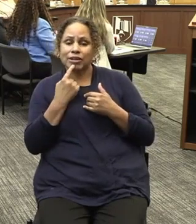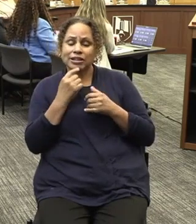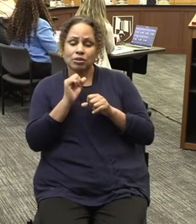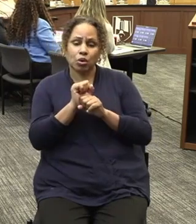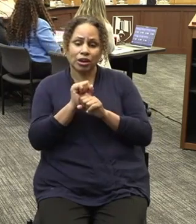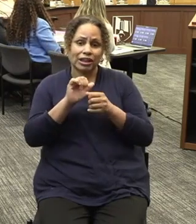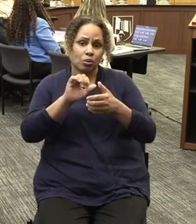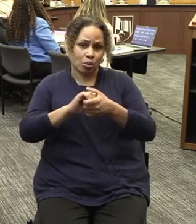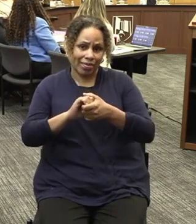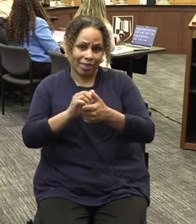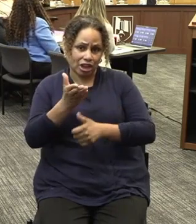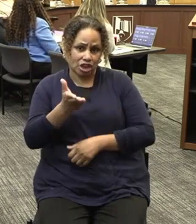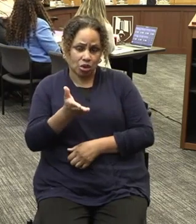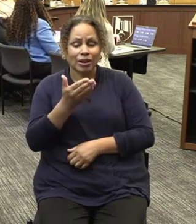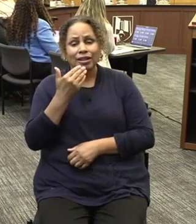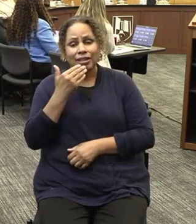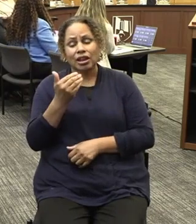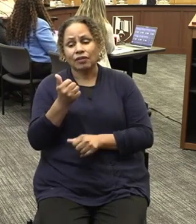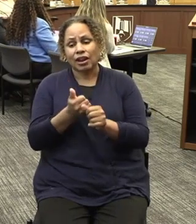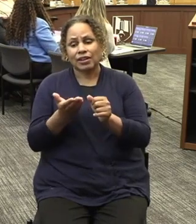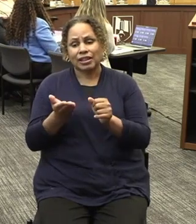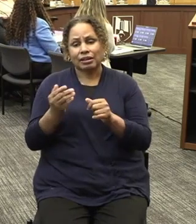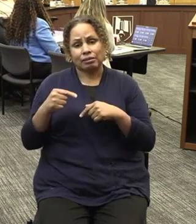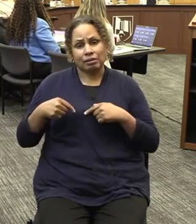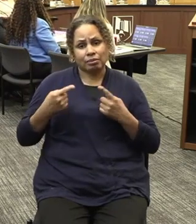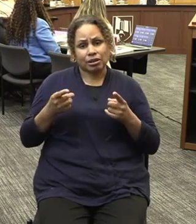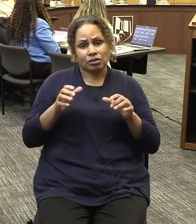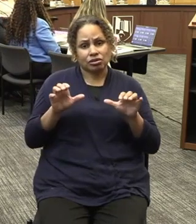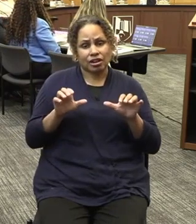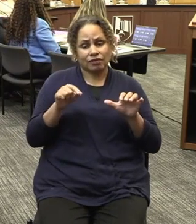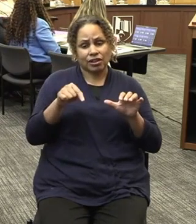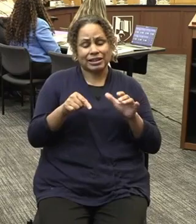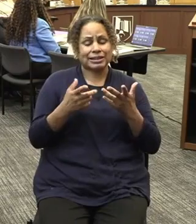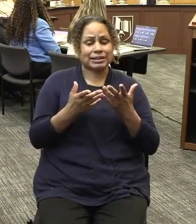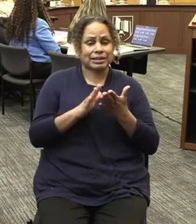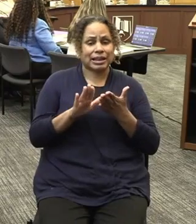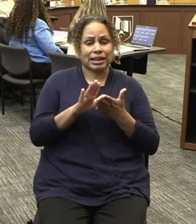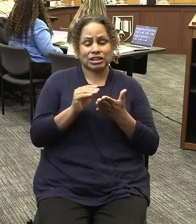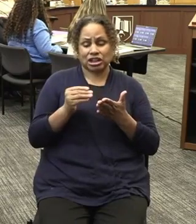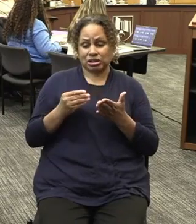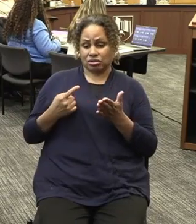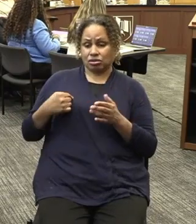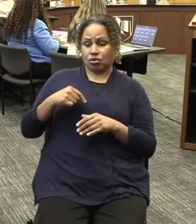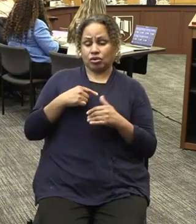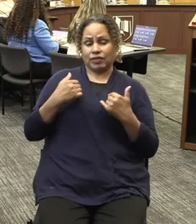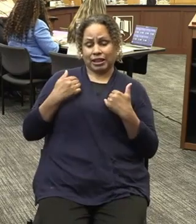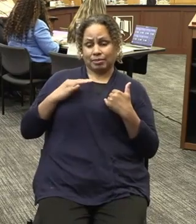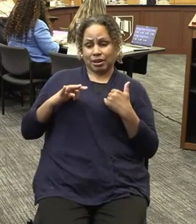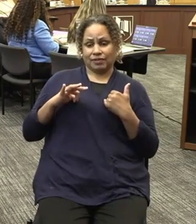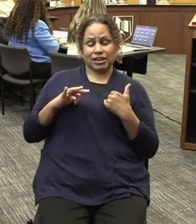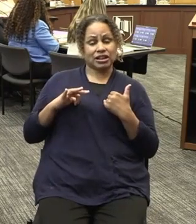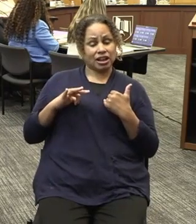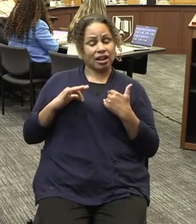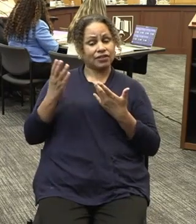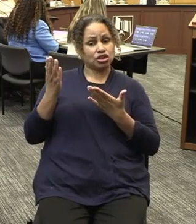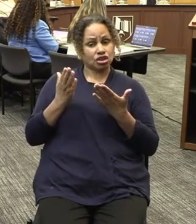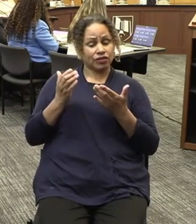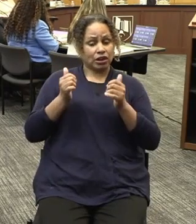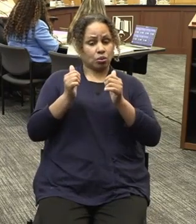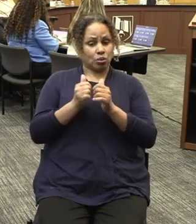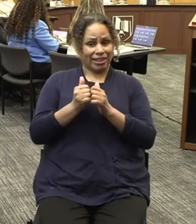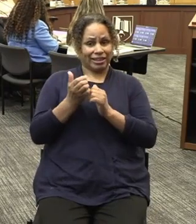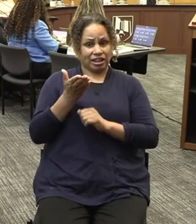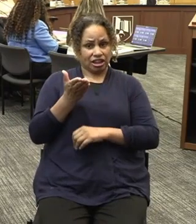you. And thank you for everything you've done for this college and for those of us who have had the privilege of serving alongside you.